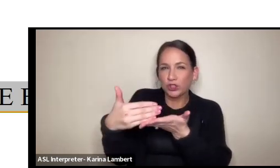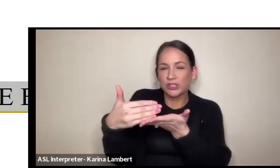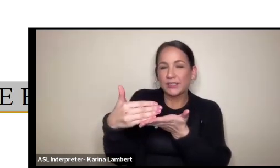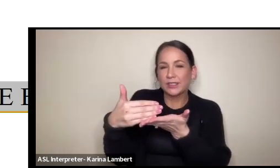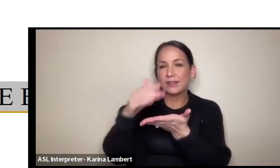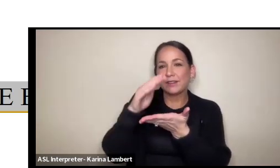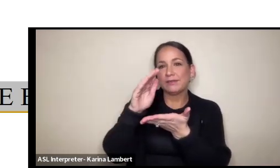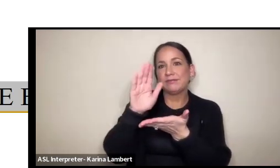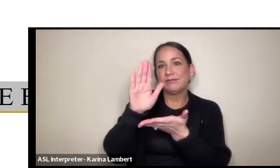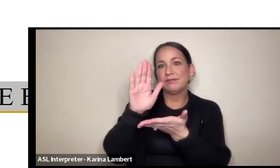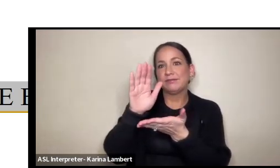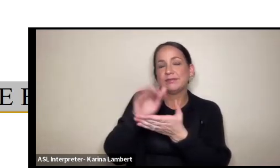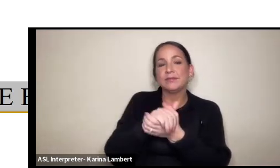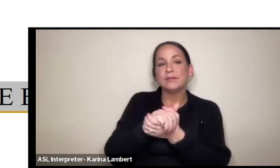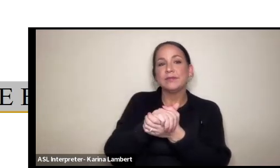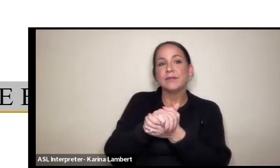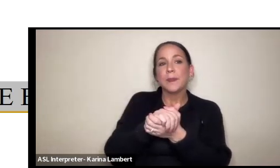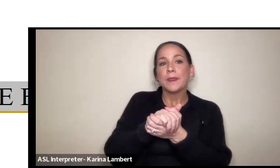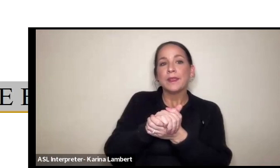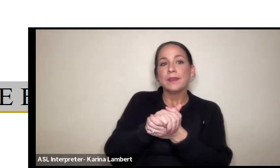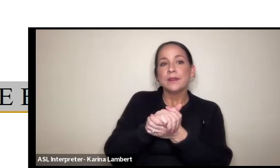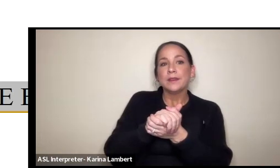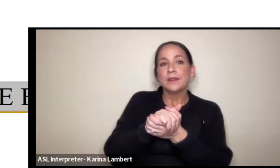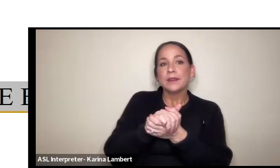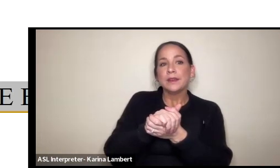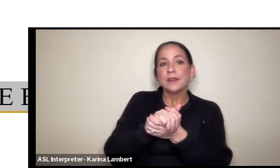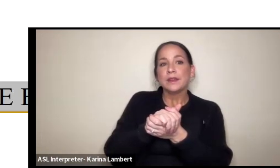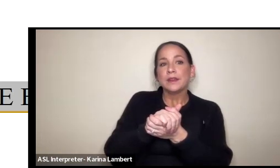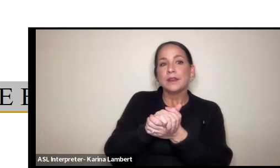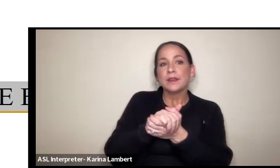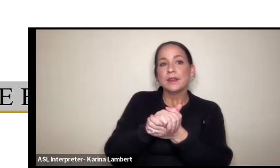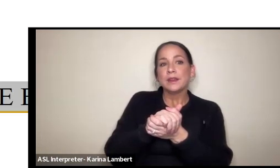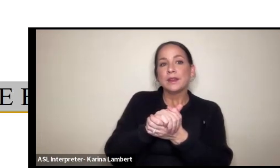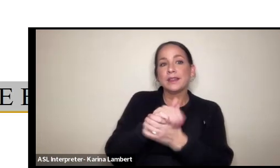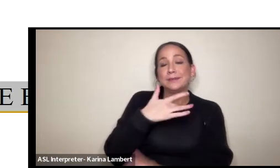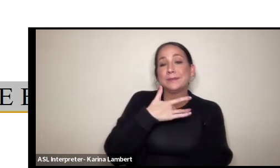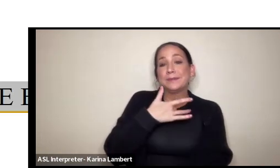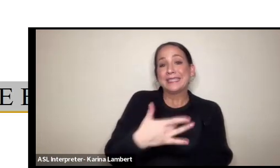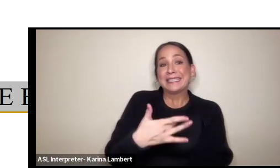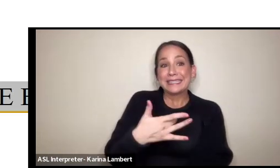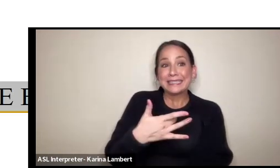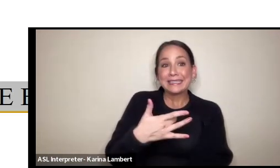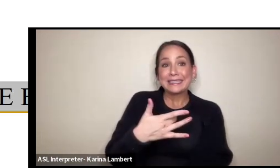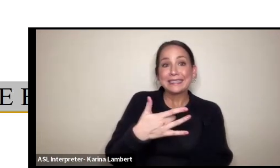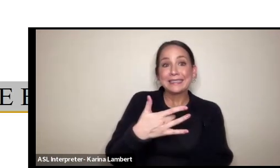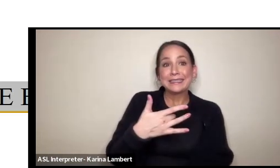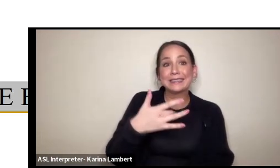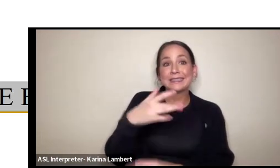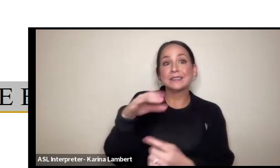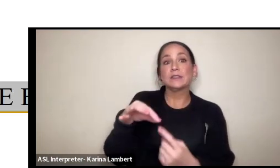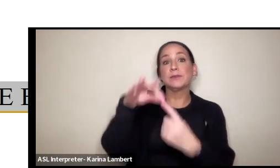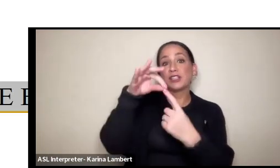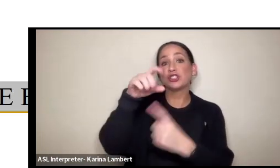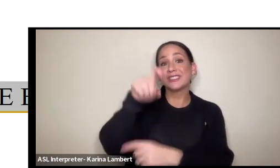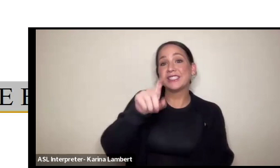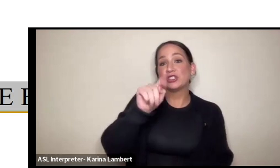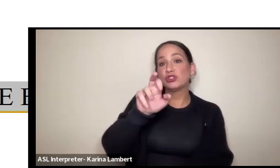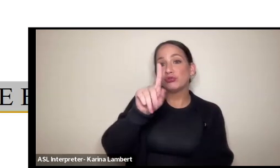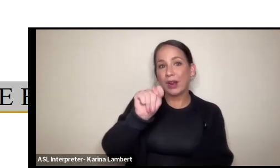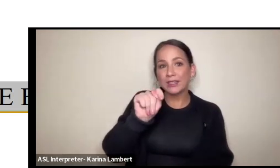trust. And also typically, pooled special needs trusts are less expensive to